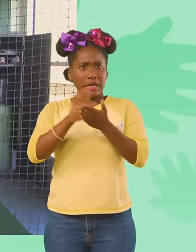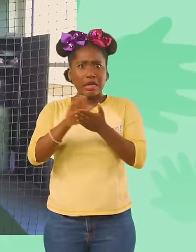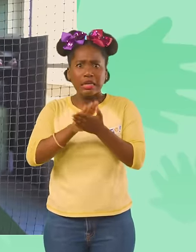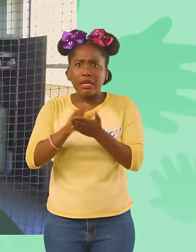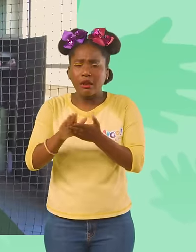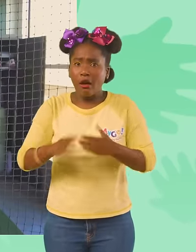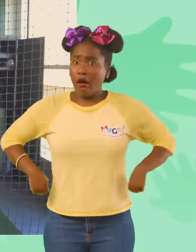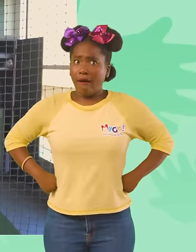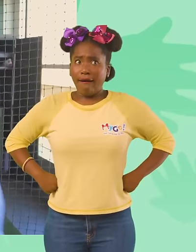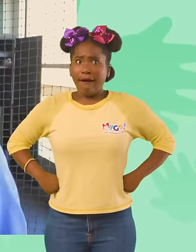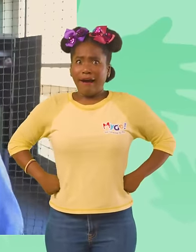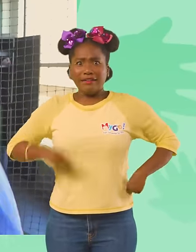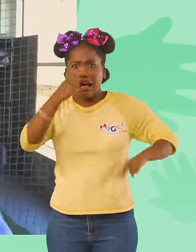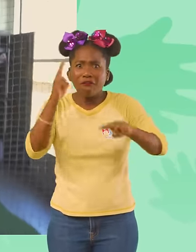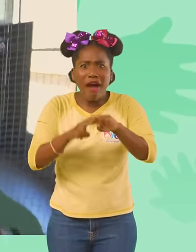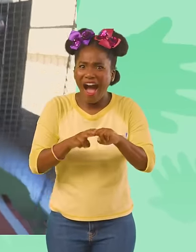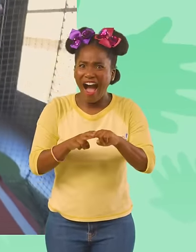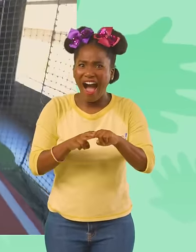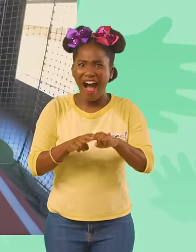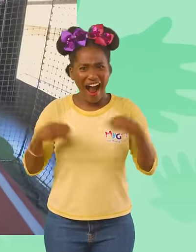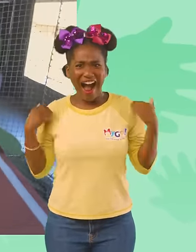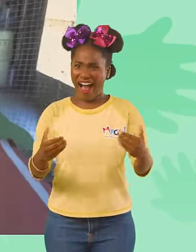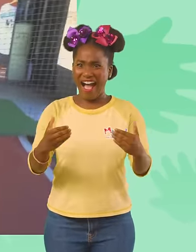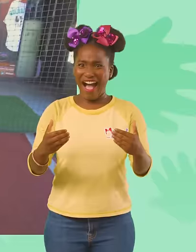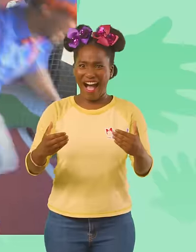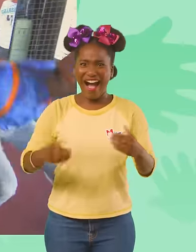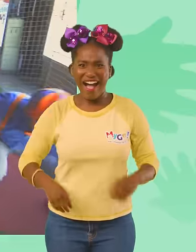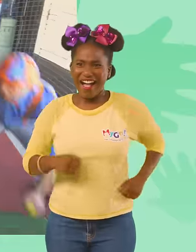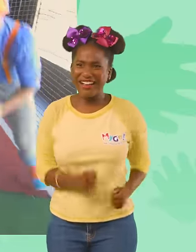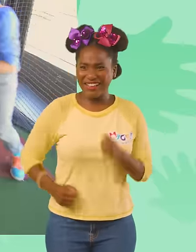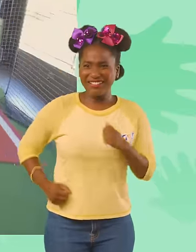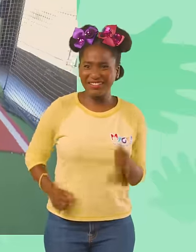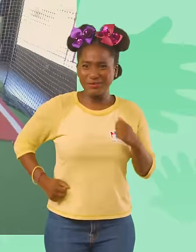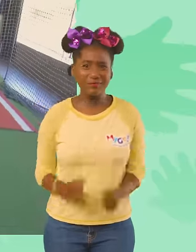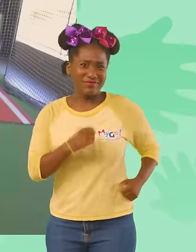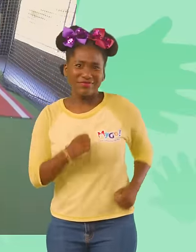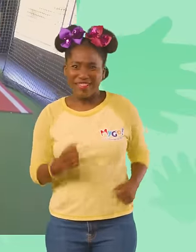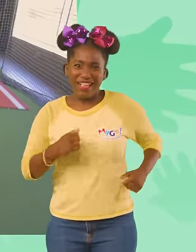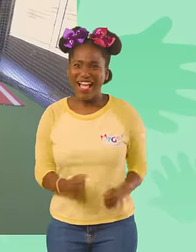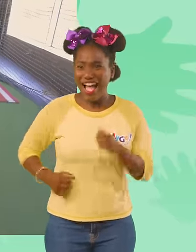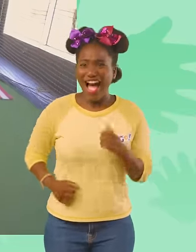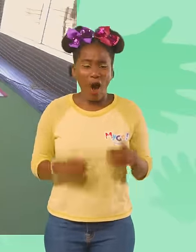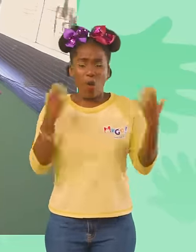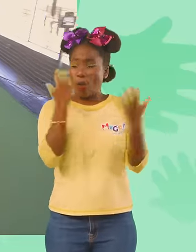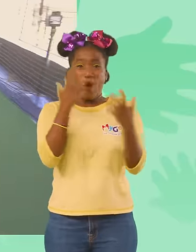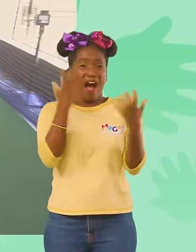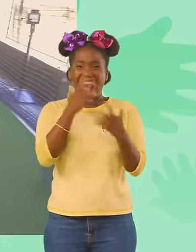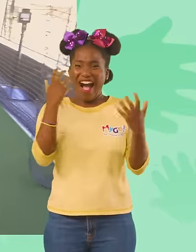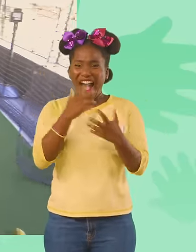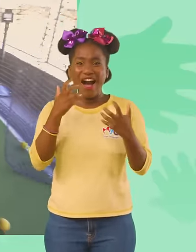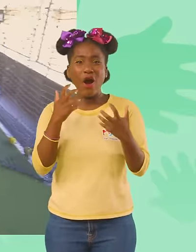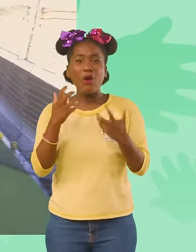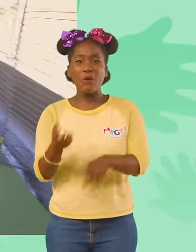up. That sounds fun. Clean up, clean up, clean up your stuff. Whoa! I hit